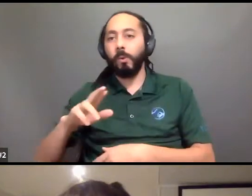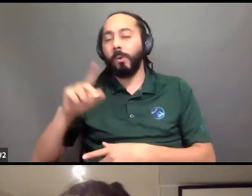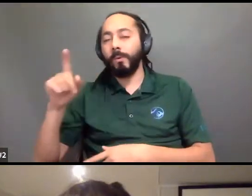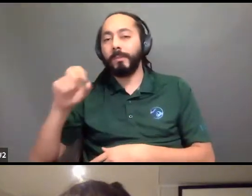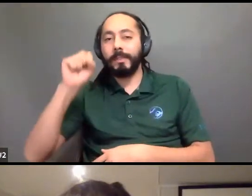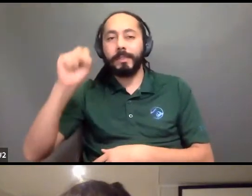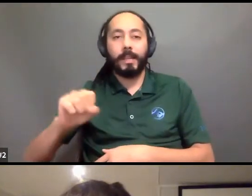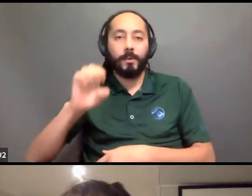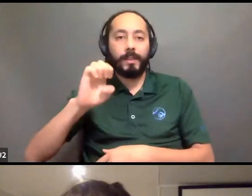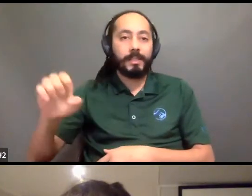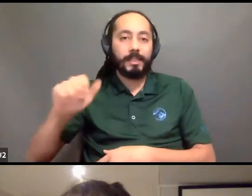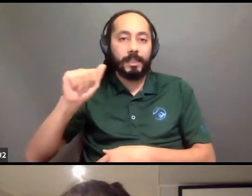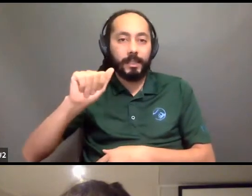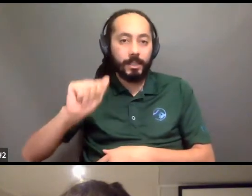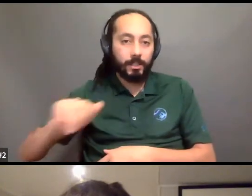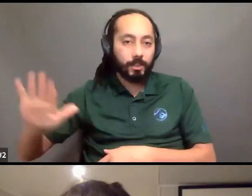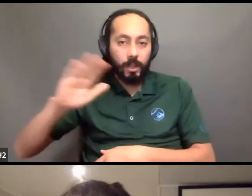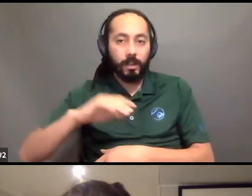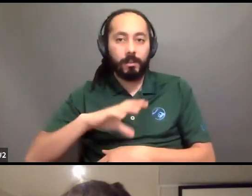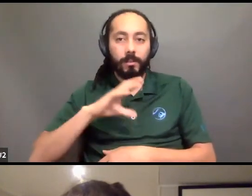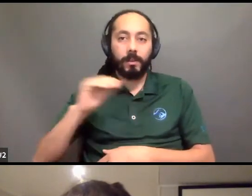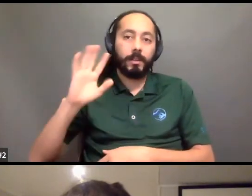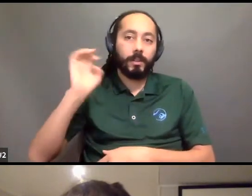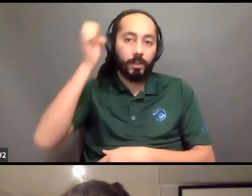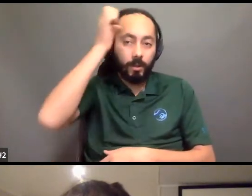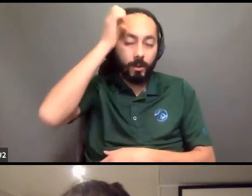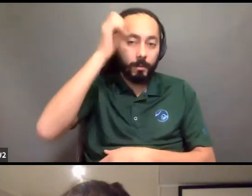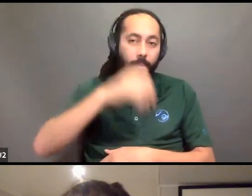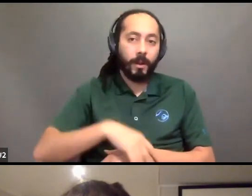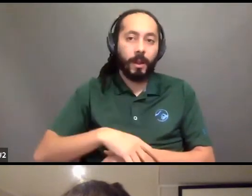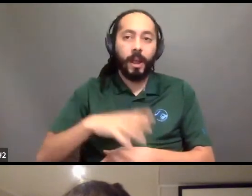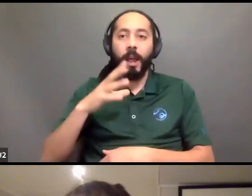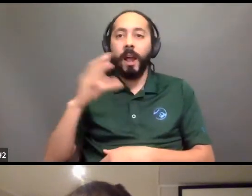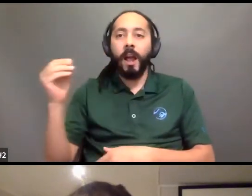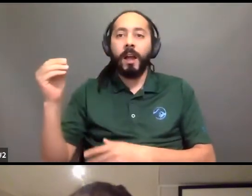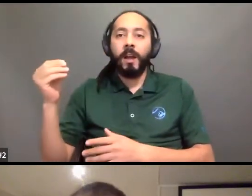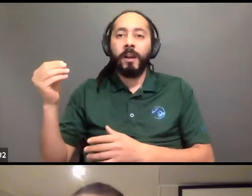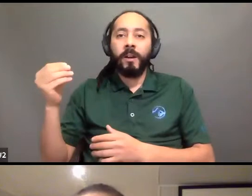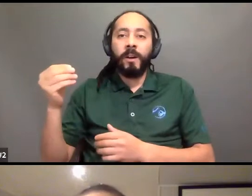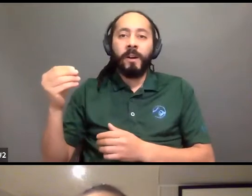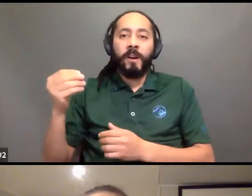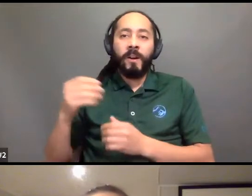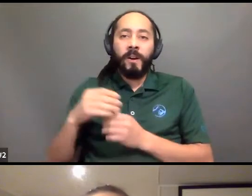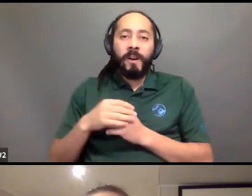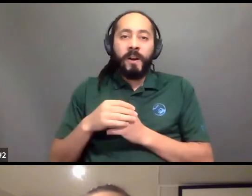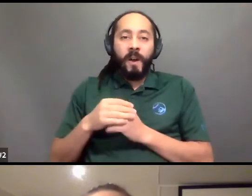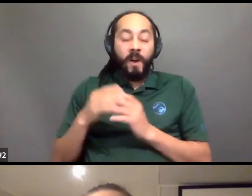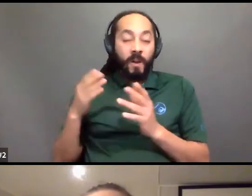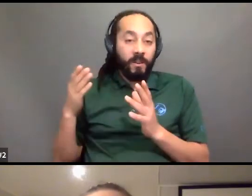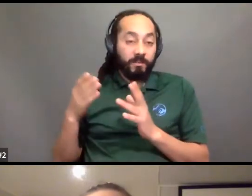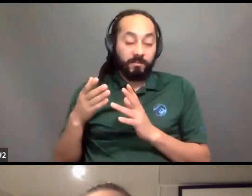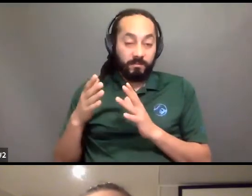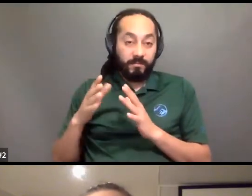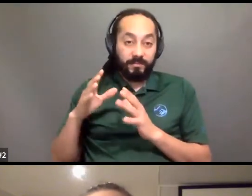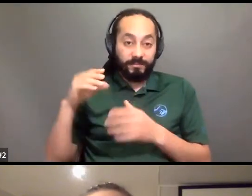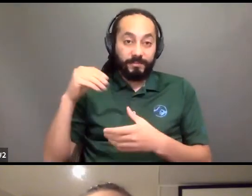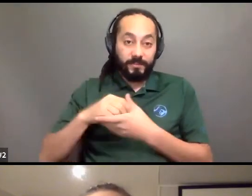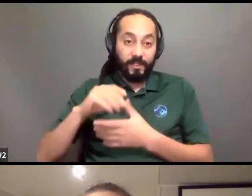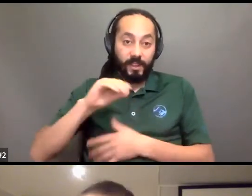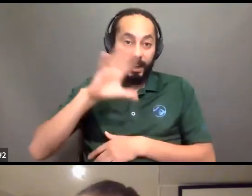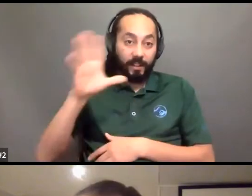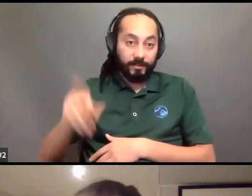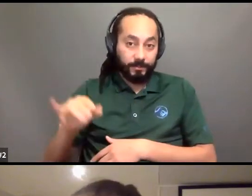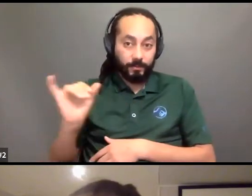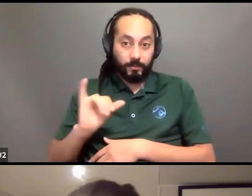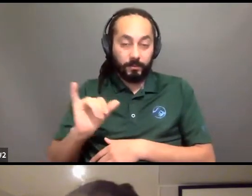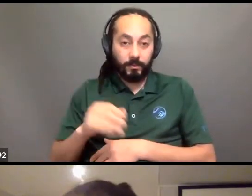and in Europe and in throughout a good deal of the African continent, in